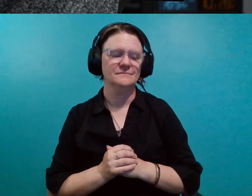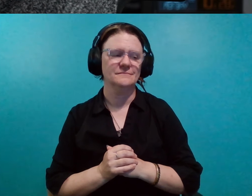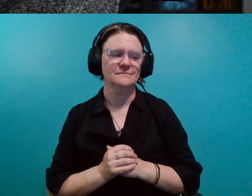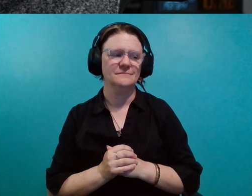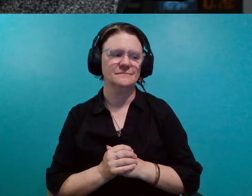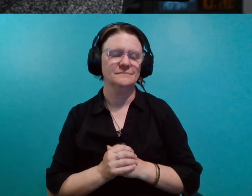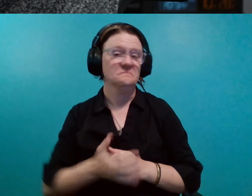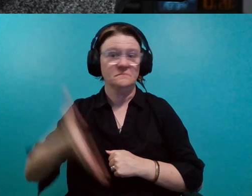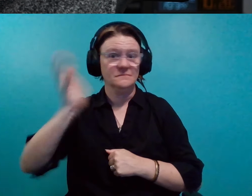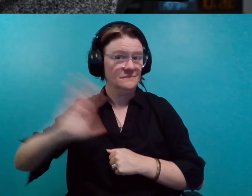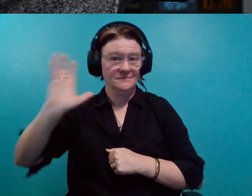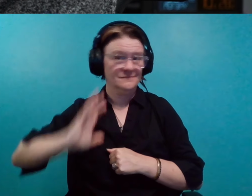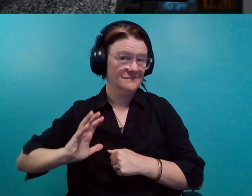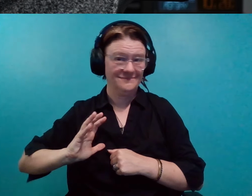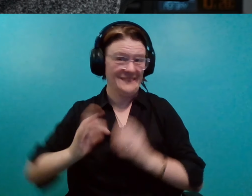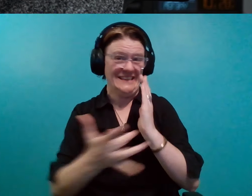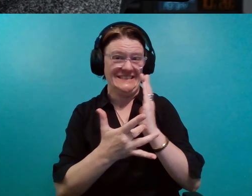have